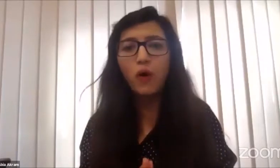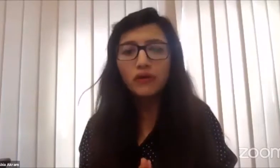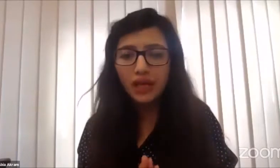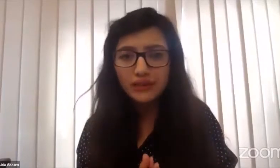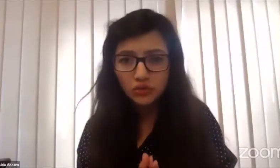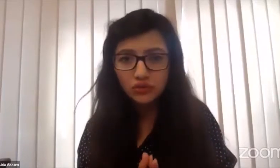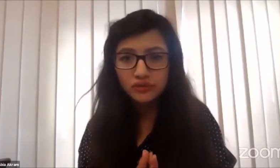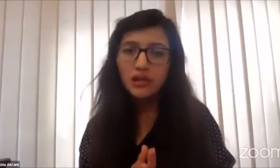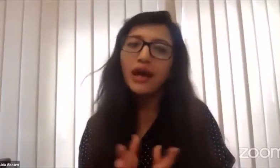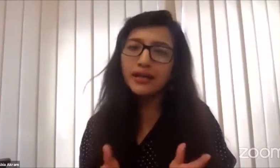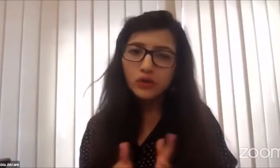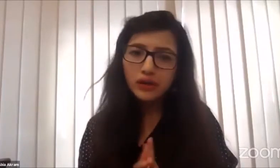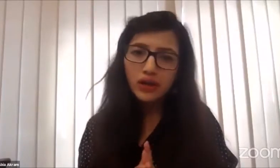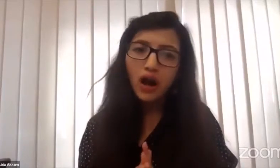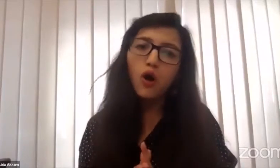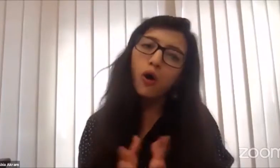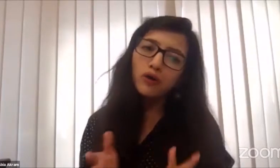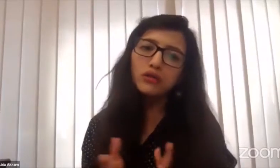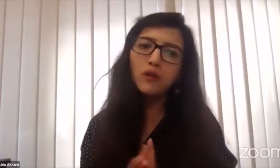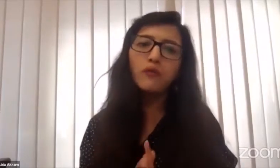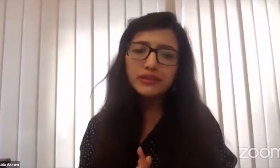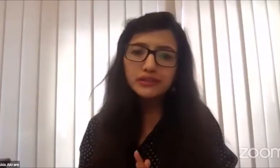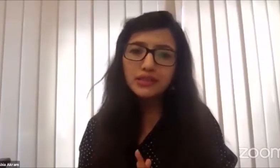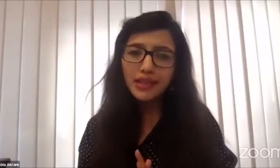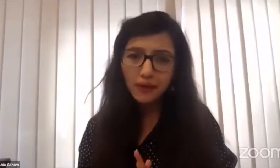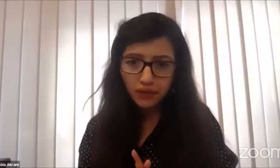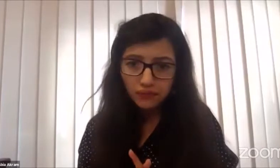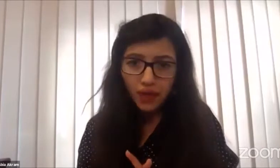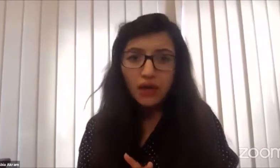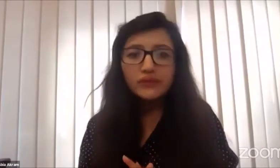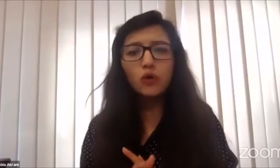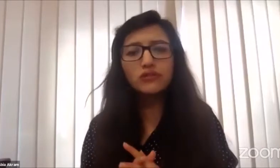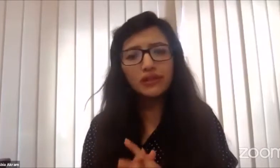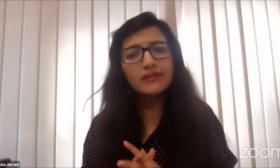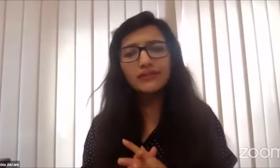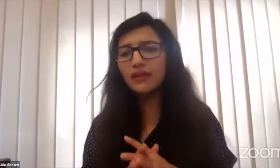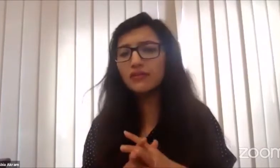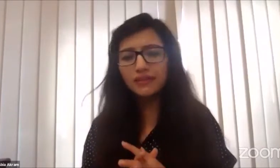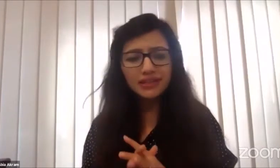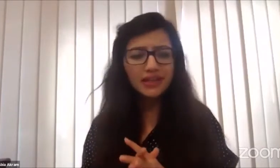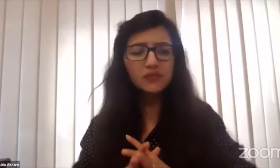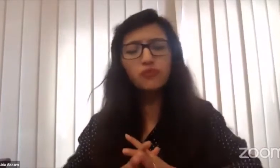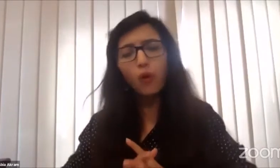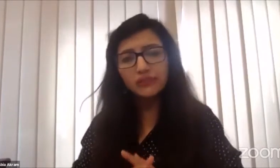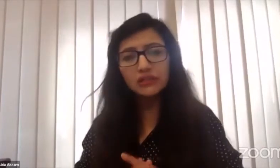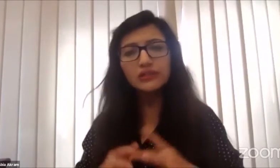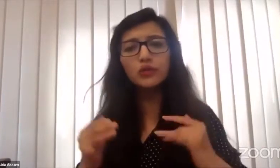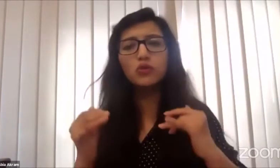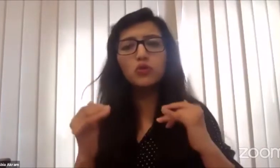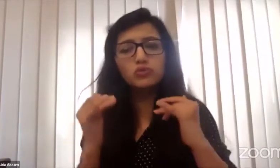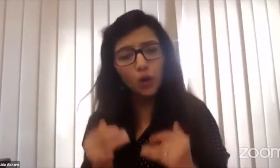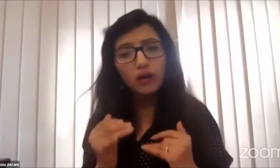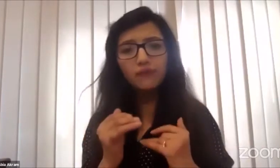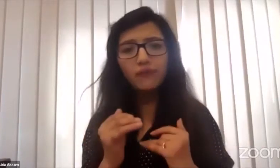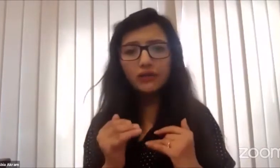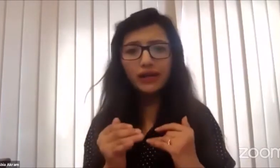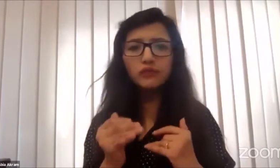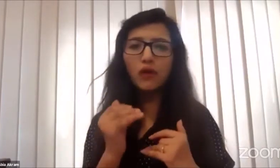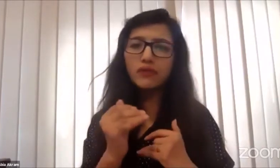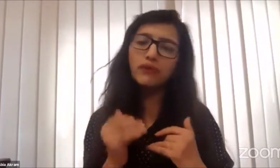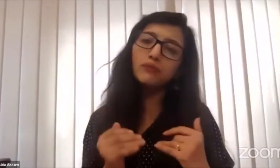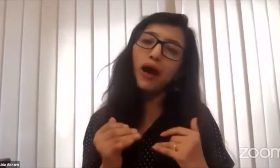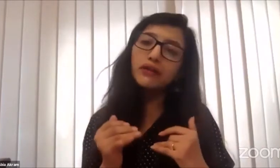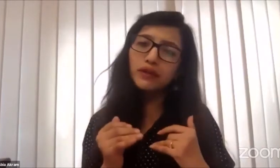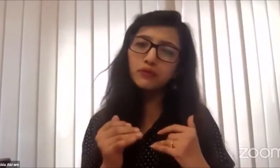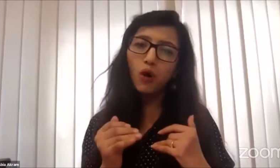mainstream organization's agenda or on the policy level. So this is really important to talk about it from